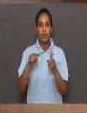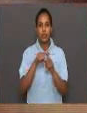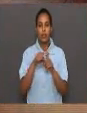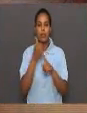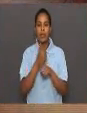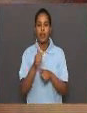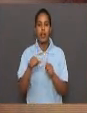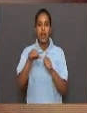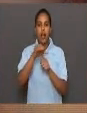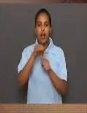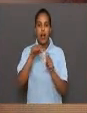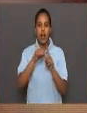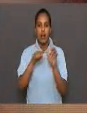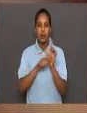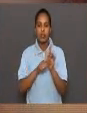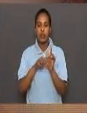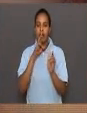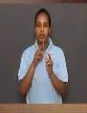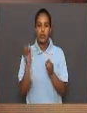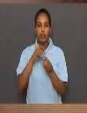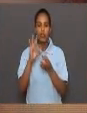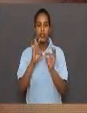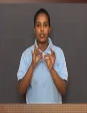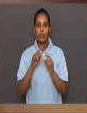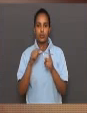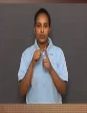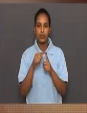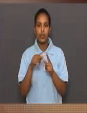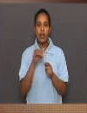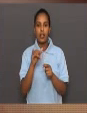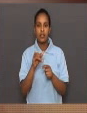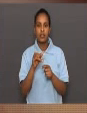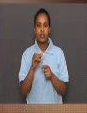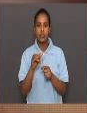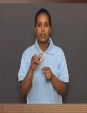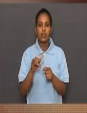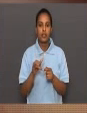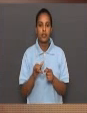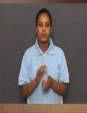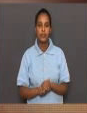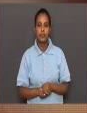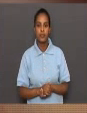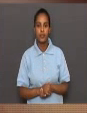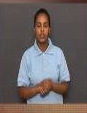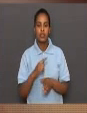The positive metal ions are also referred to as kernels.